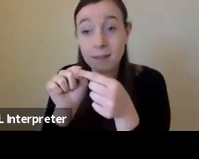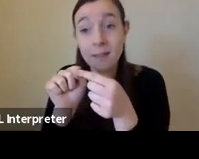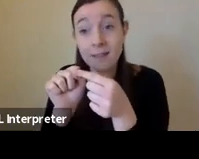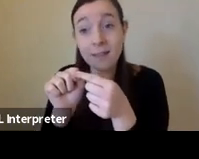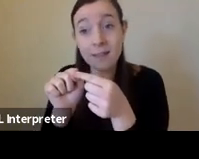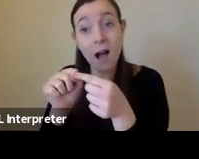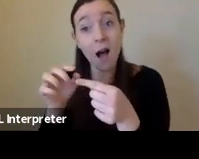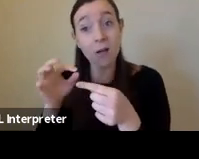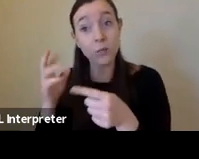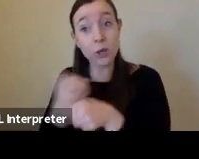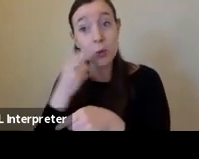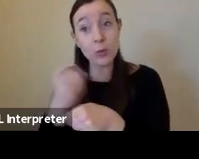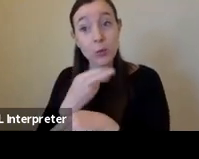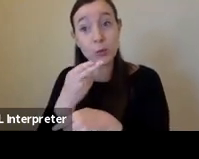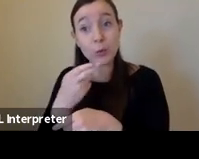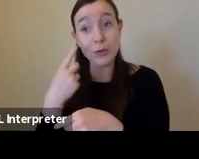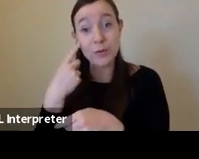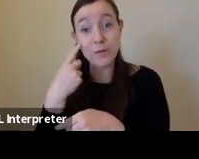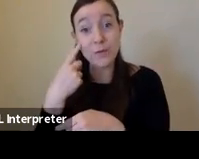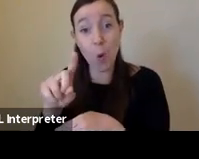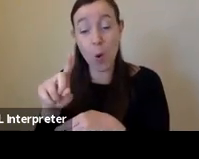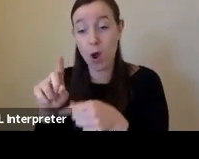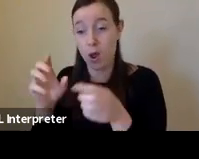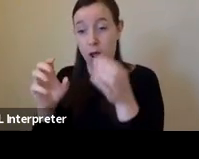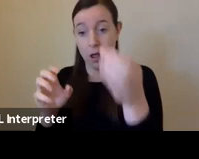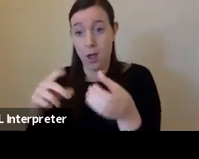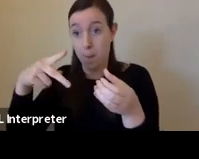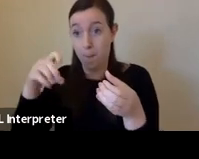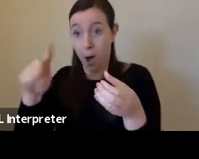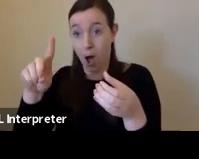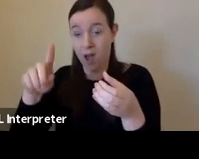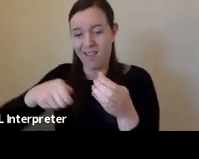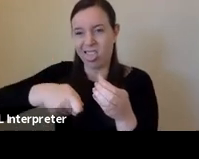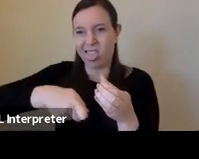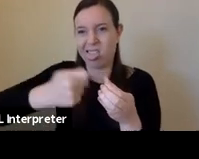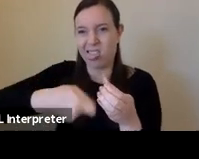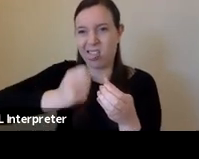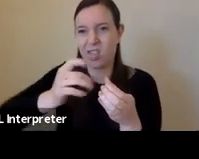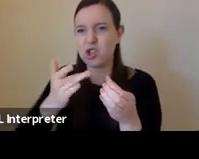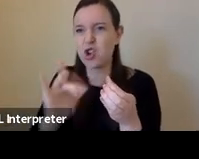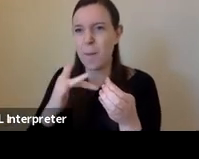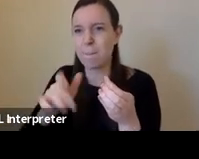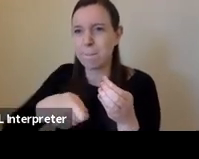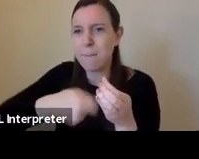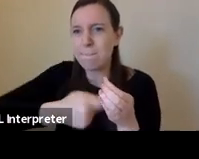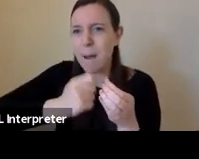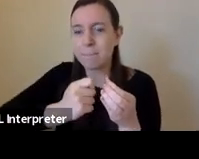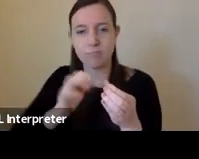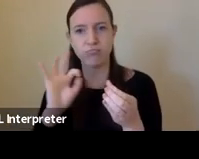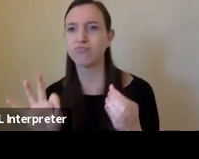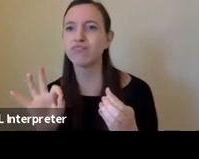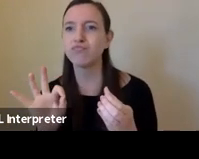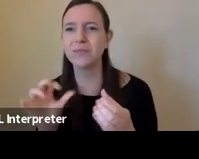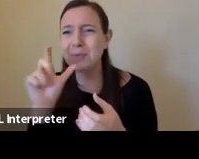So you really don't even, it's already comes with its own tools ready to go. And yeah, you don't need much.